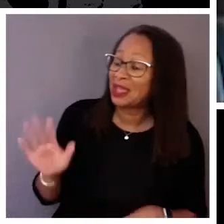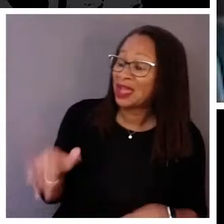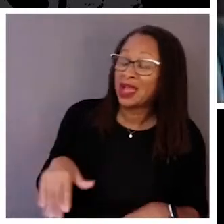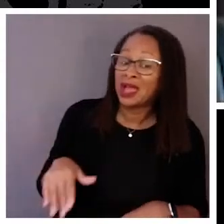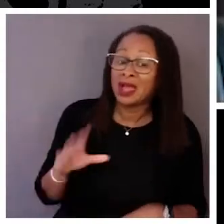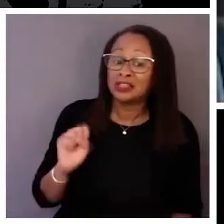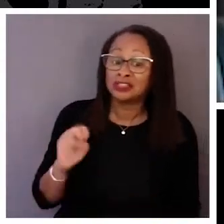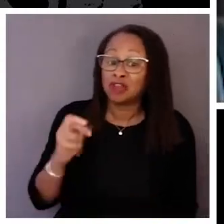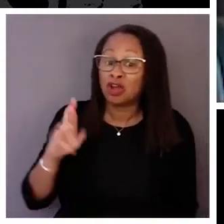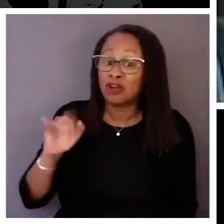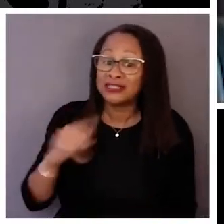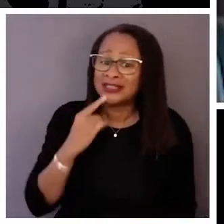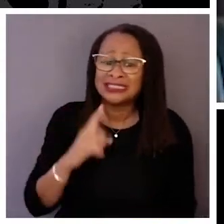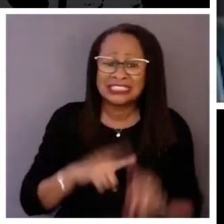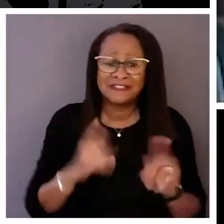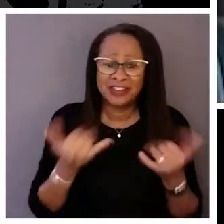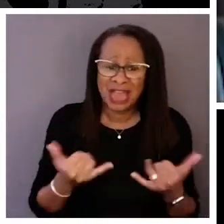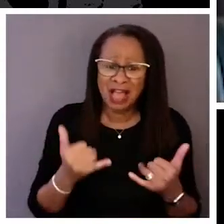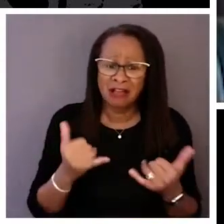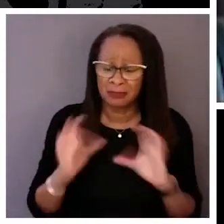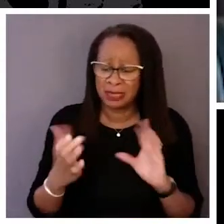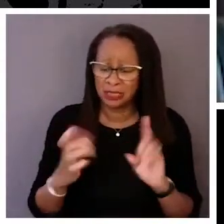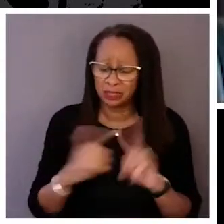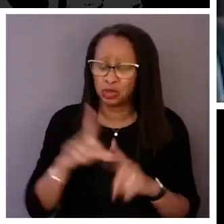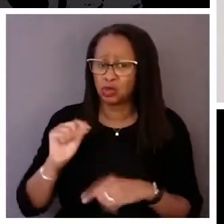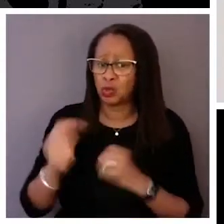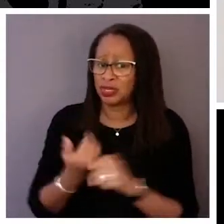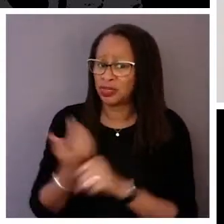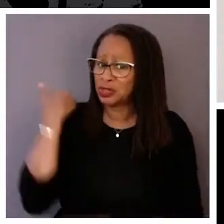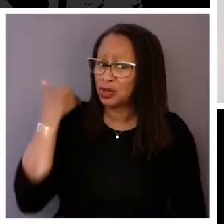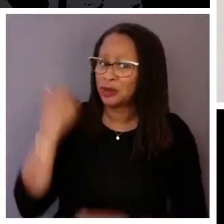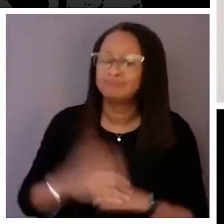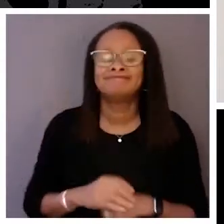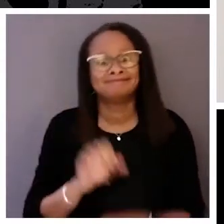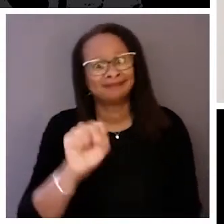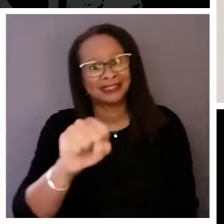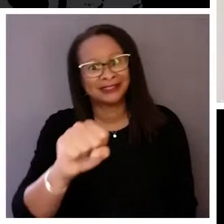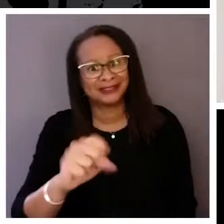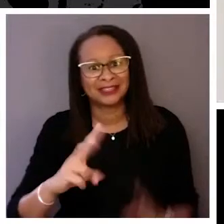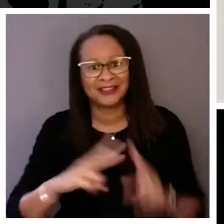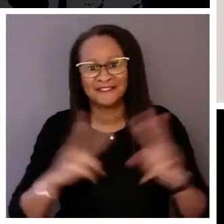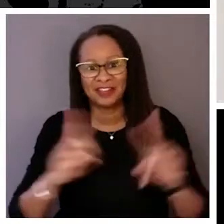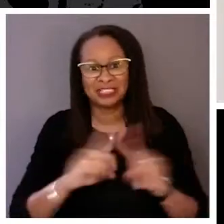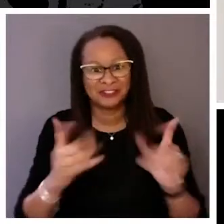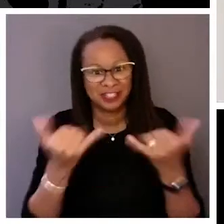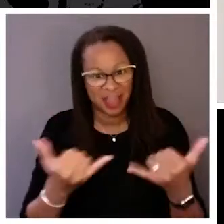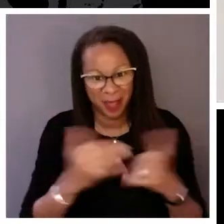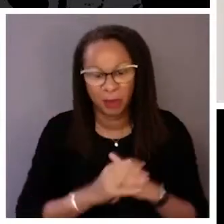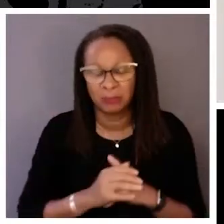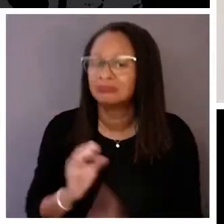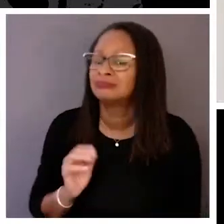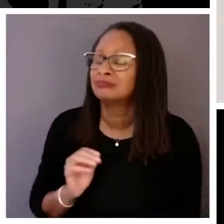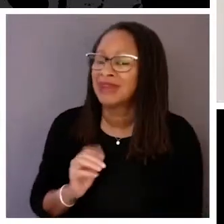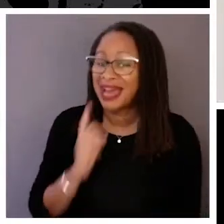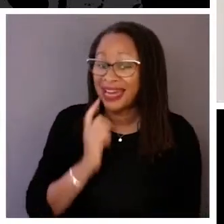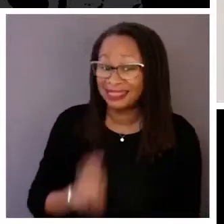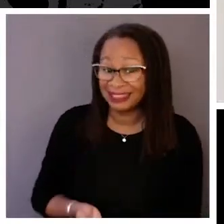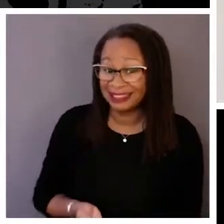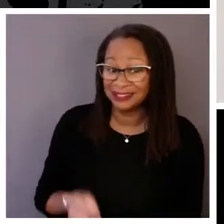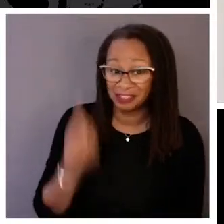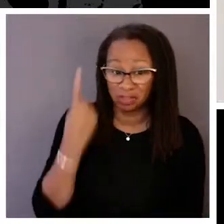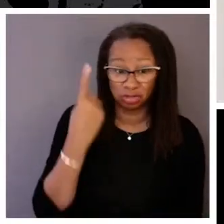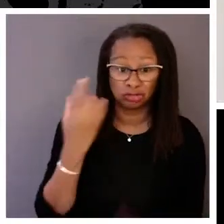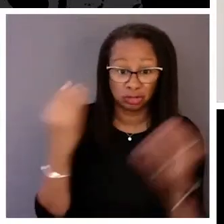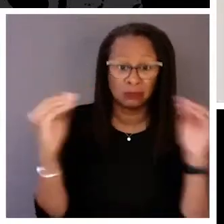was, say 20 years ago for women, do you think? I think it's very different now. I think it's